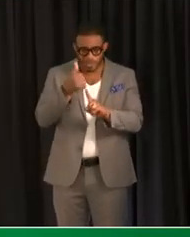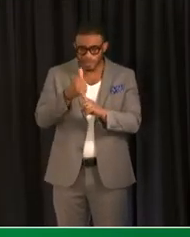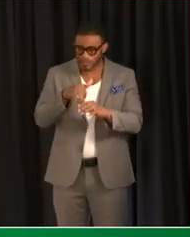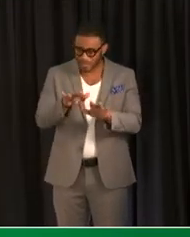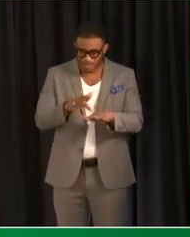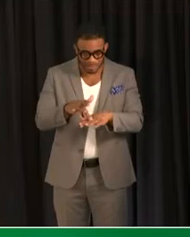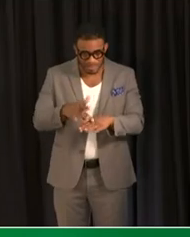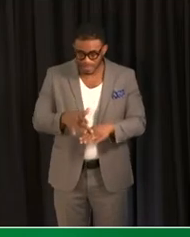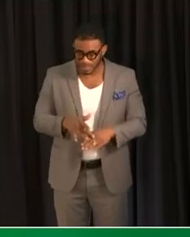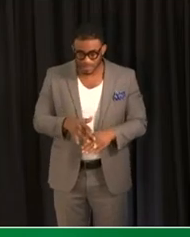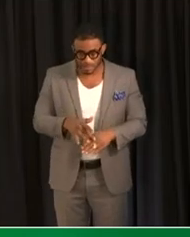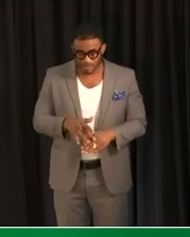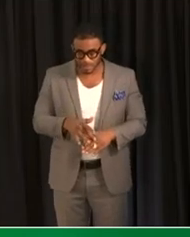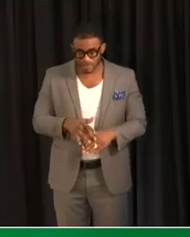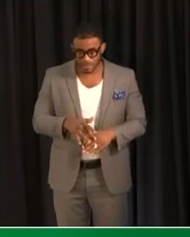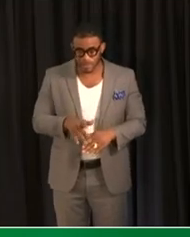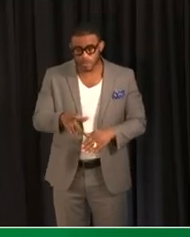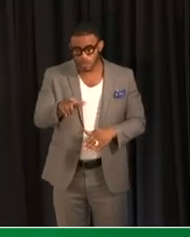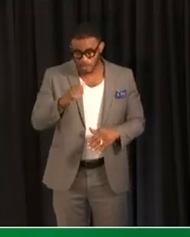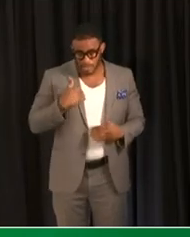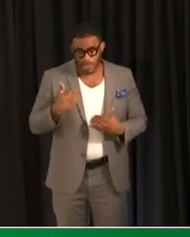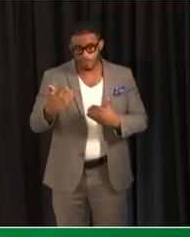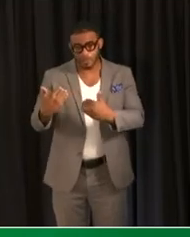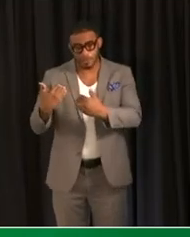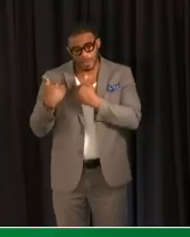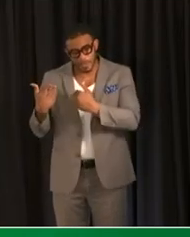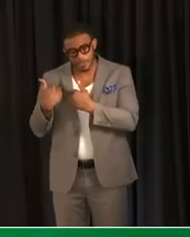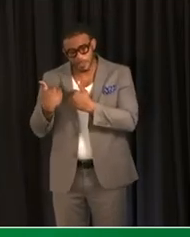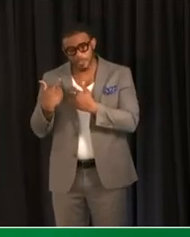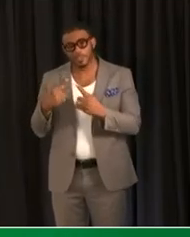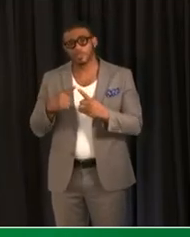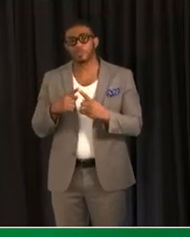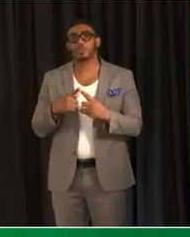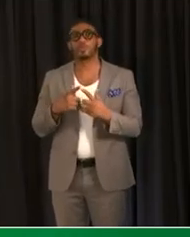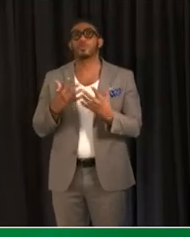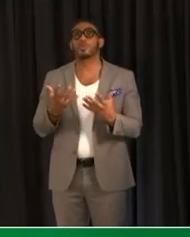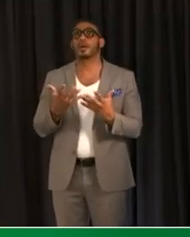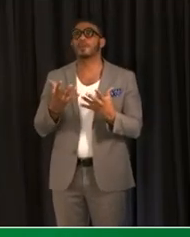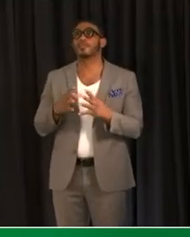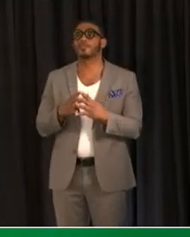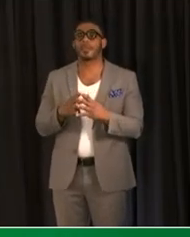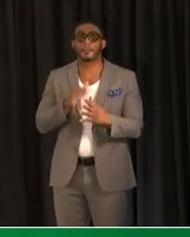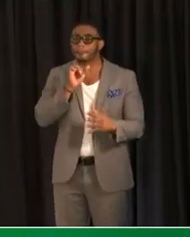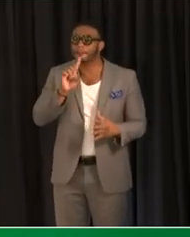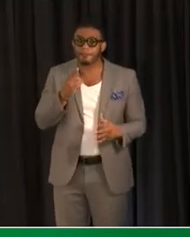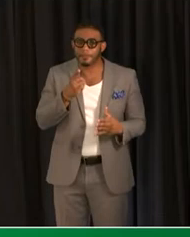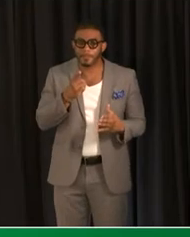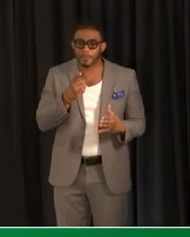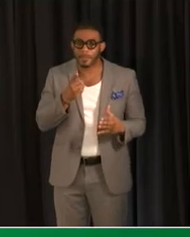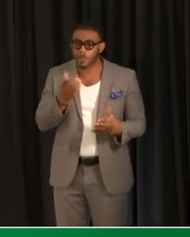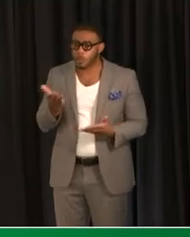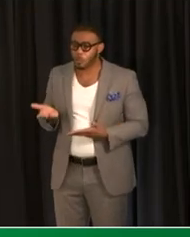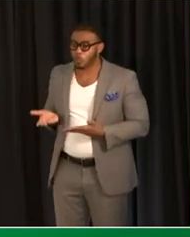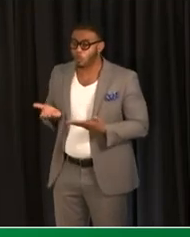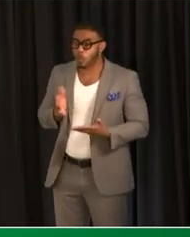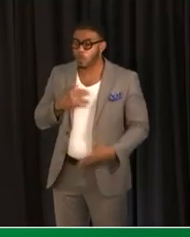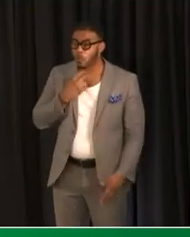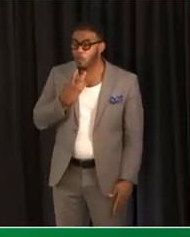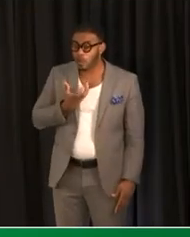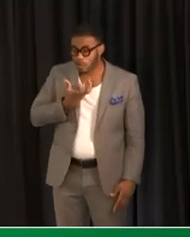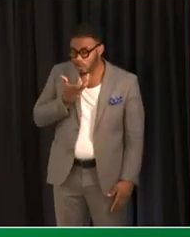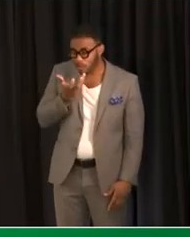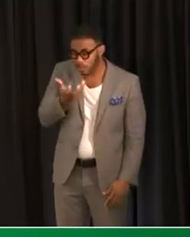if you find yourself in that space, you have a responsibility to not only bring your